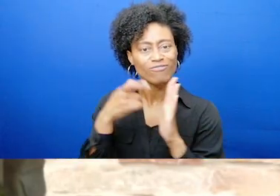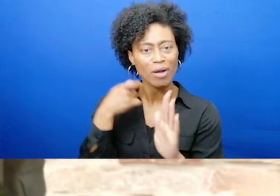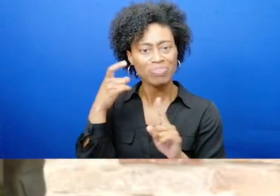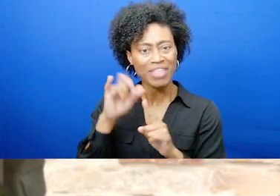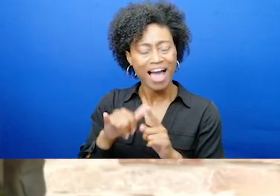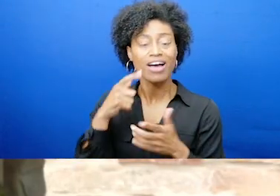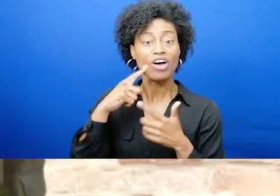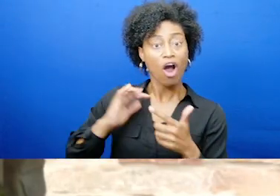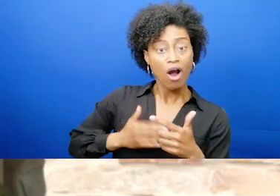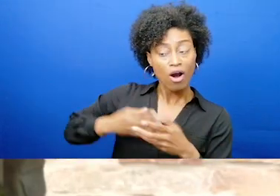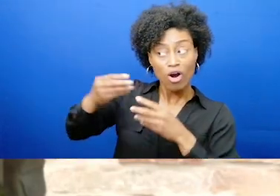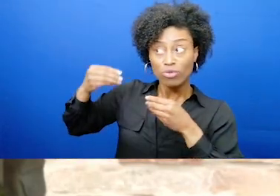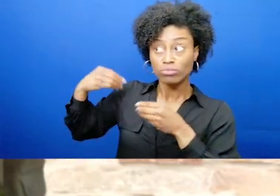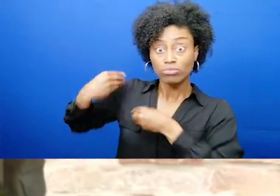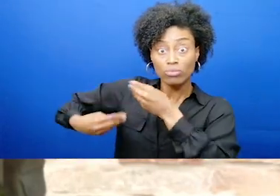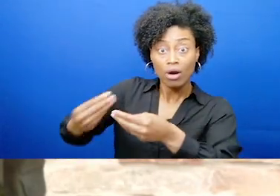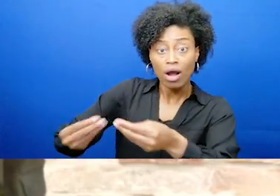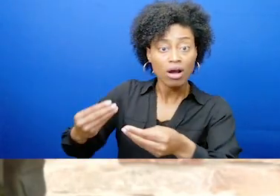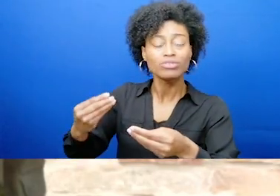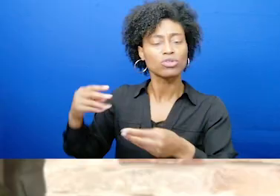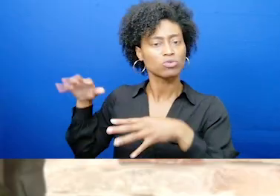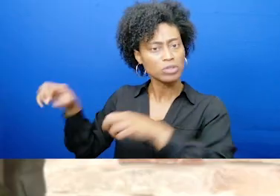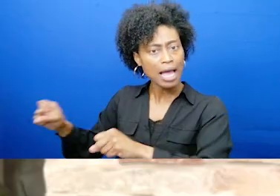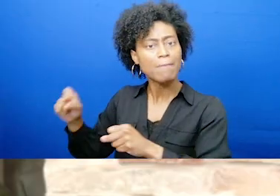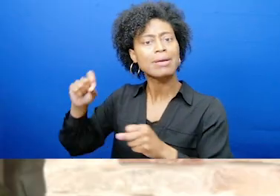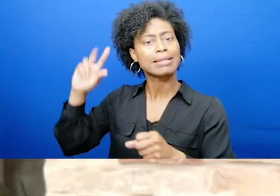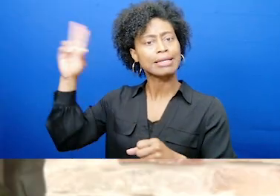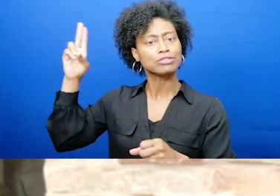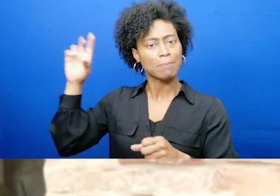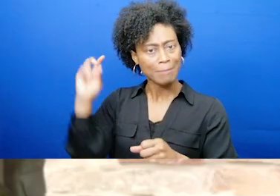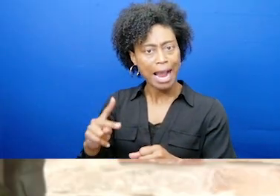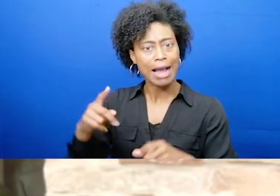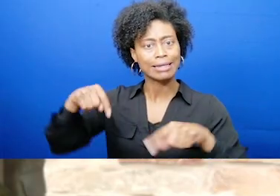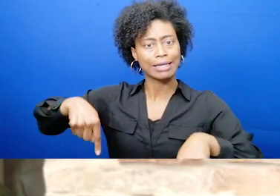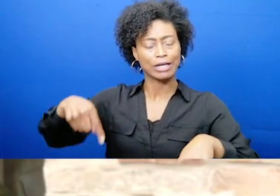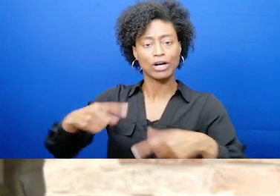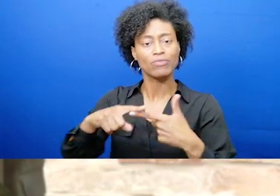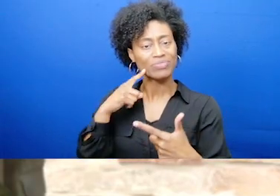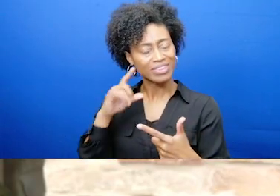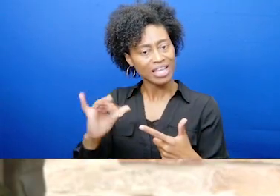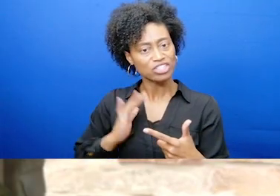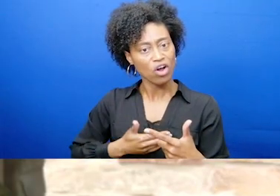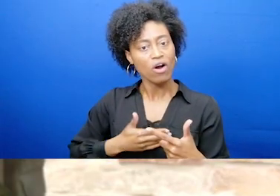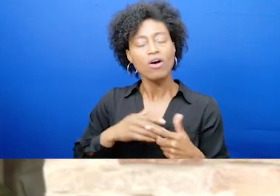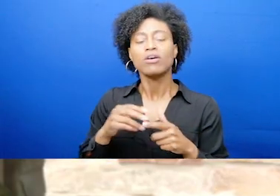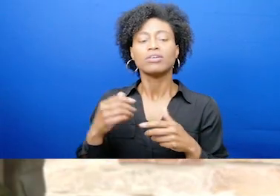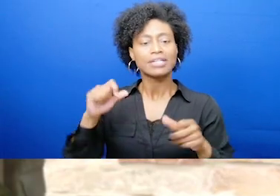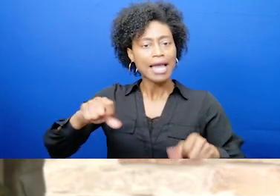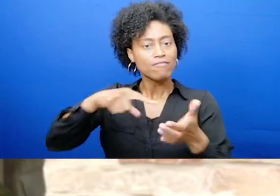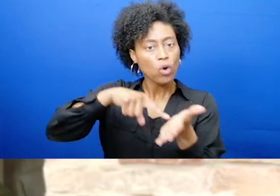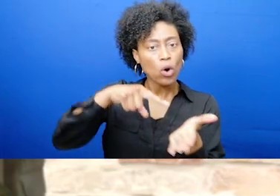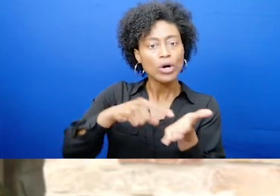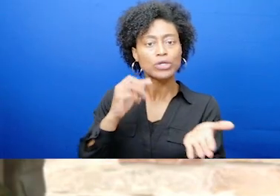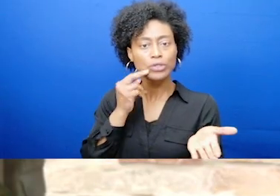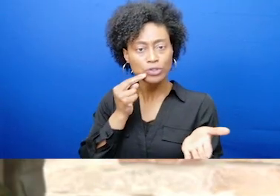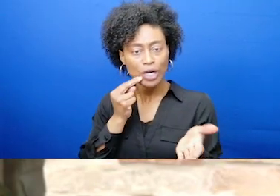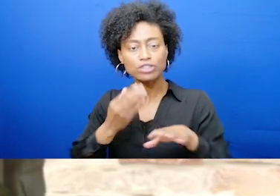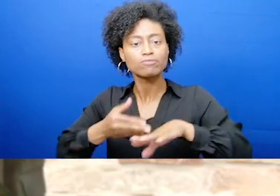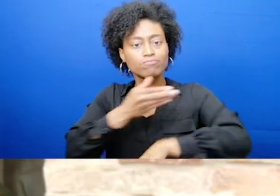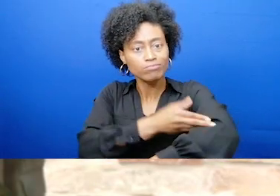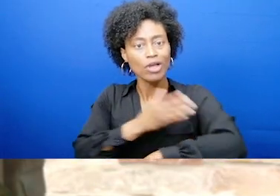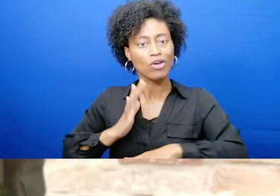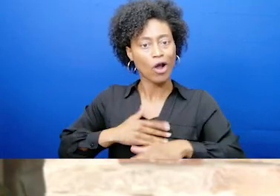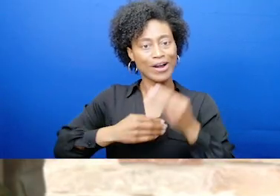plant-based roots were often erased. Reclaiming this history isn't just about the past. It's a roadmap for affordable, nutritious